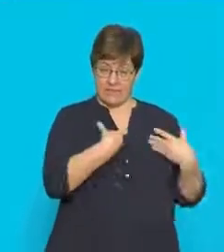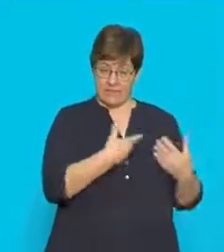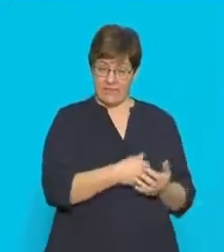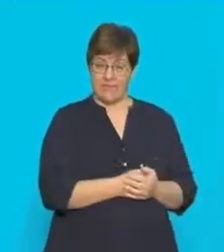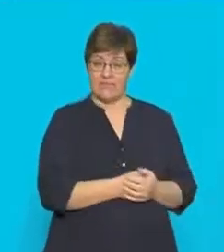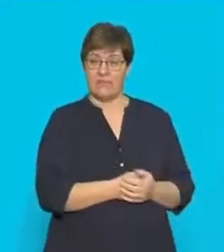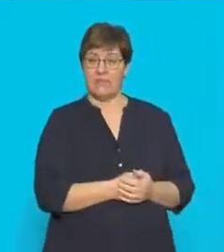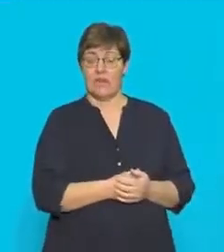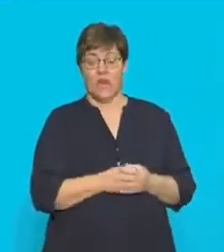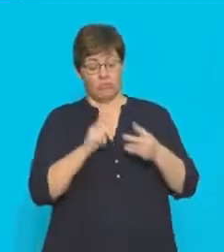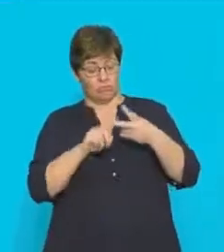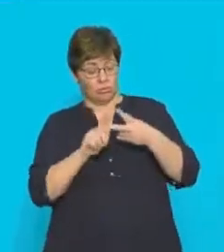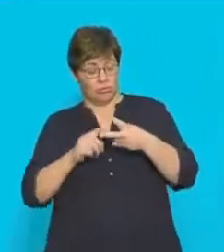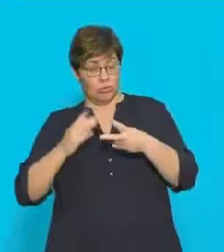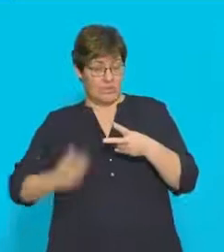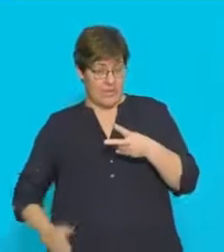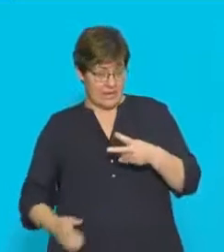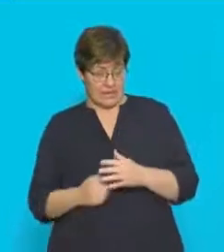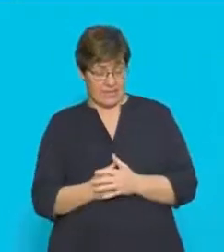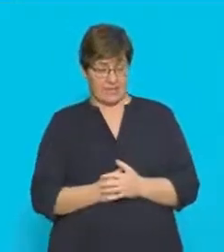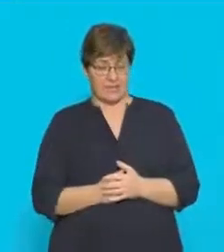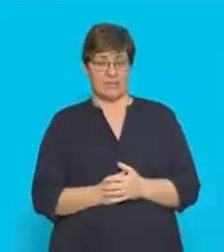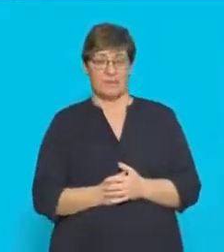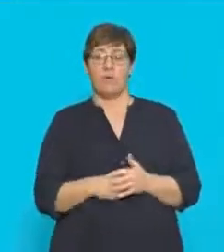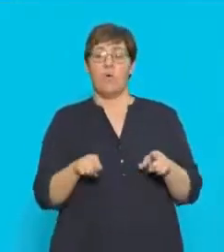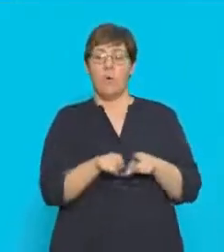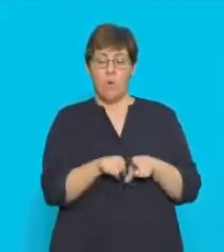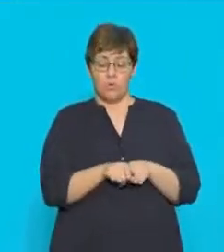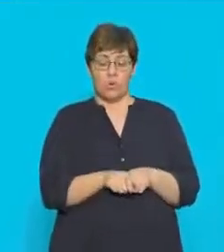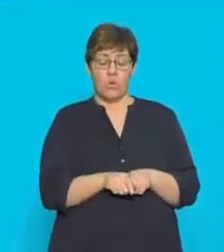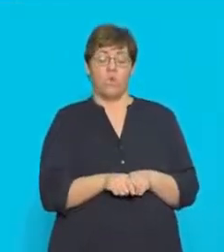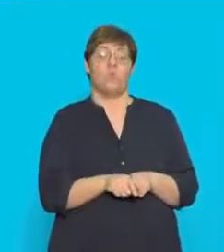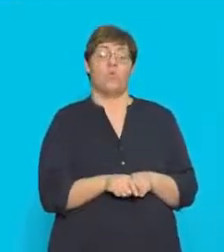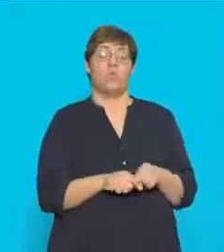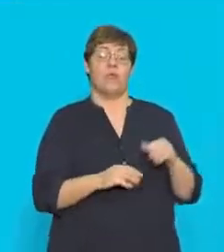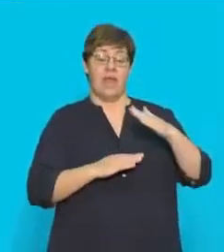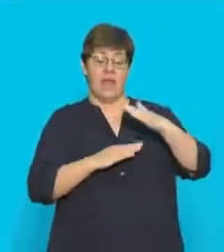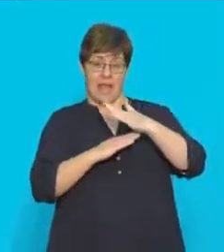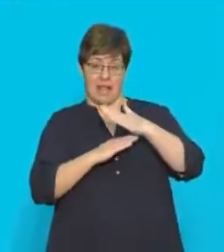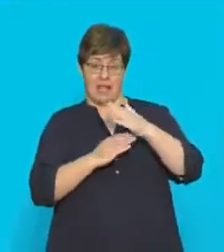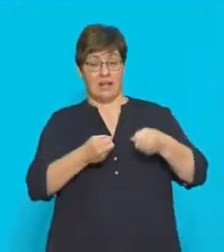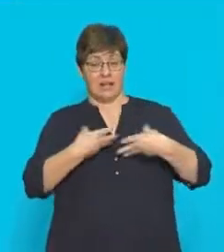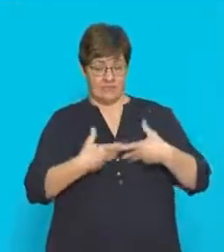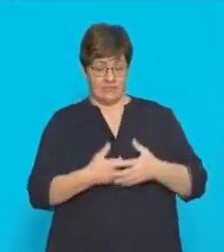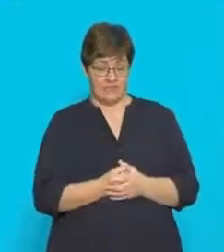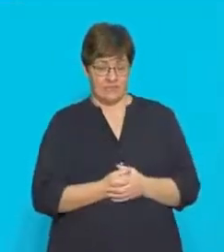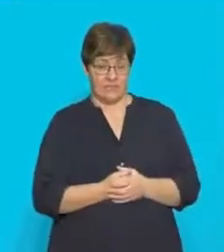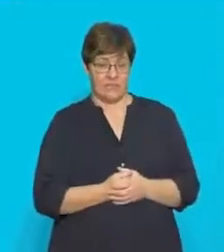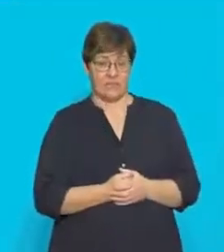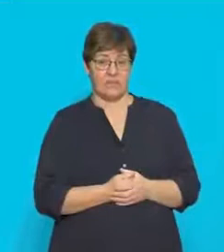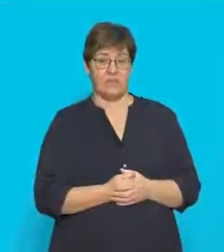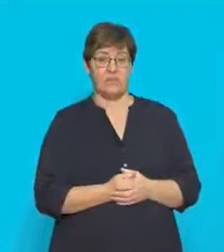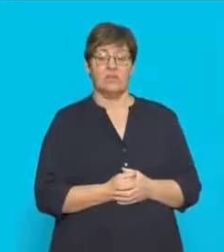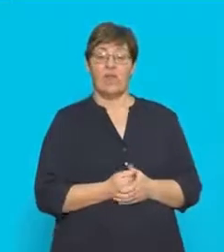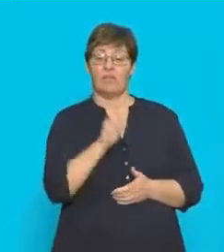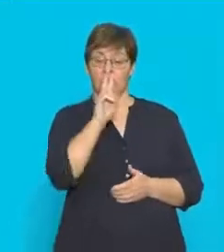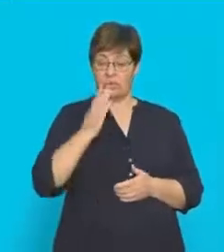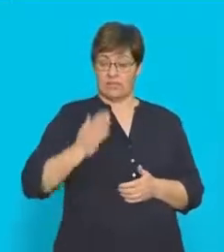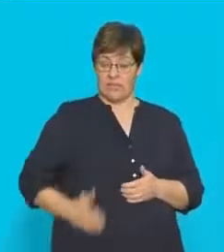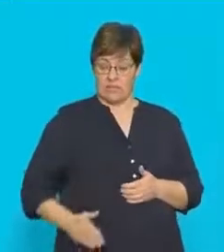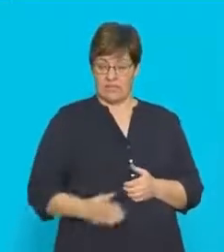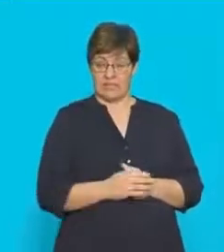side, two sides, and we're given an angle. So in this case, we're